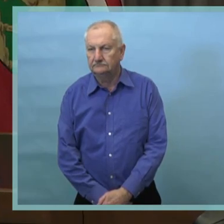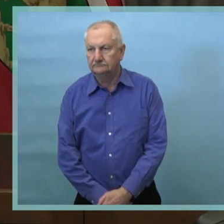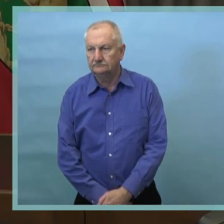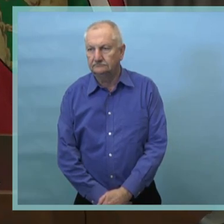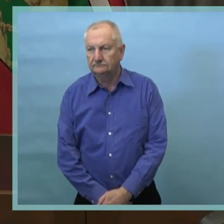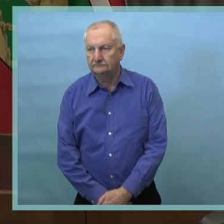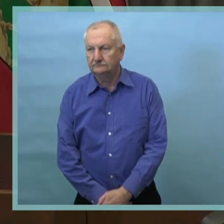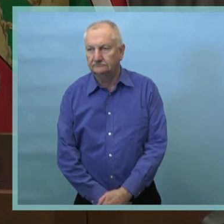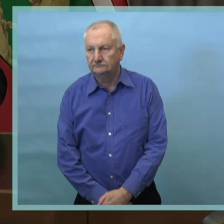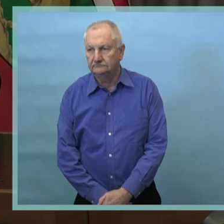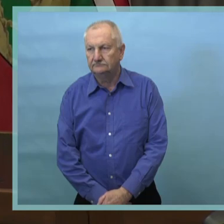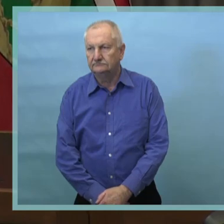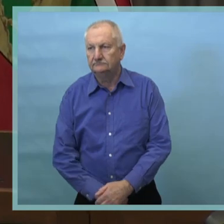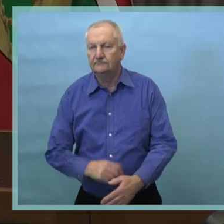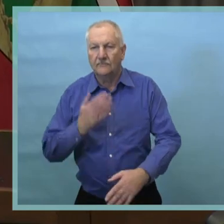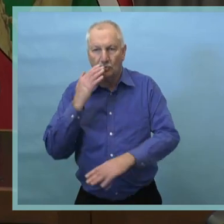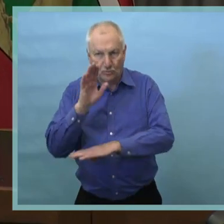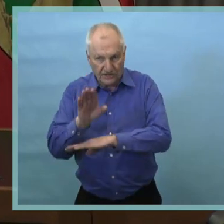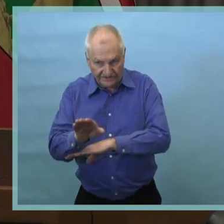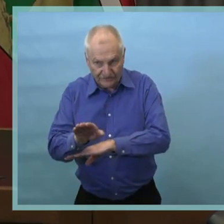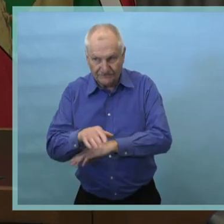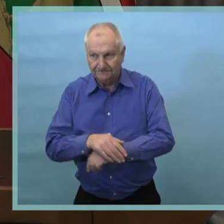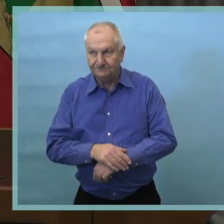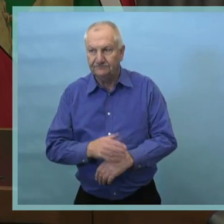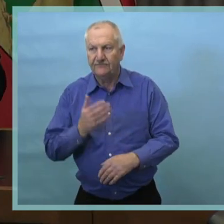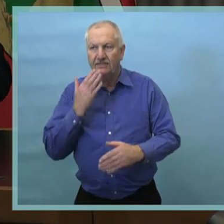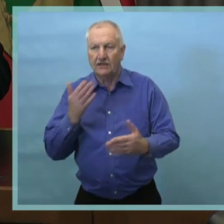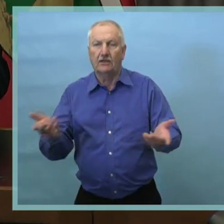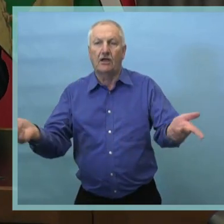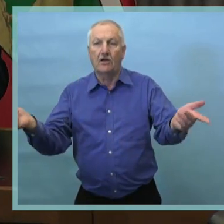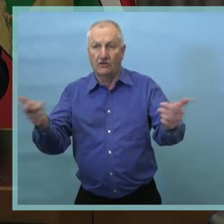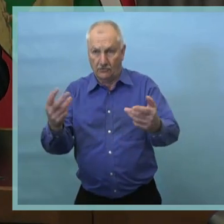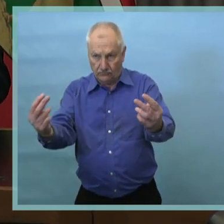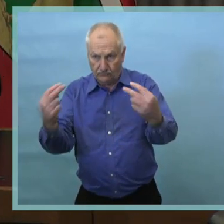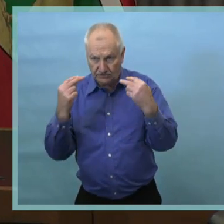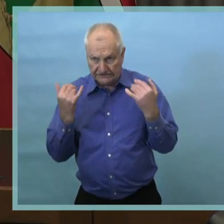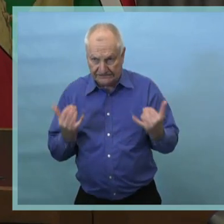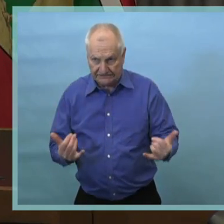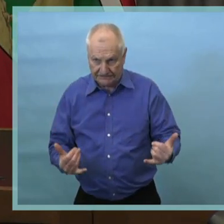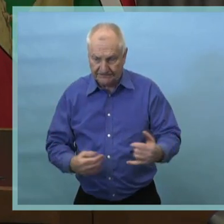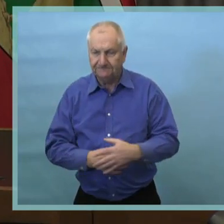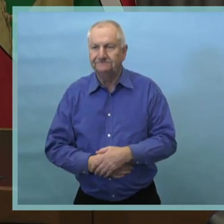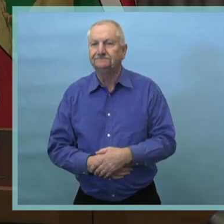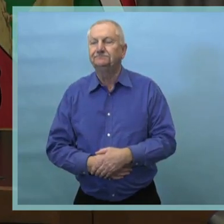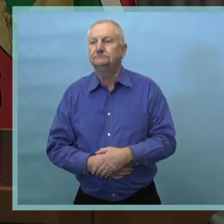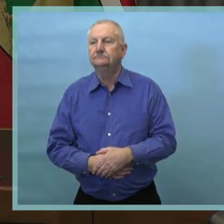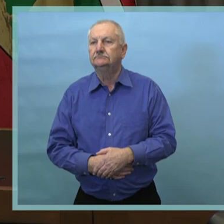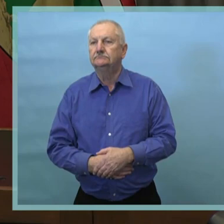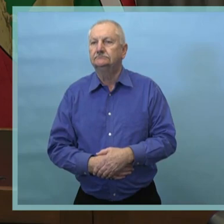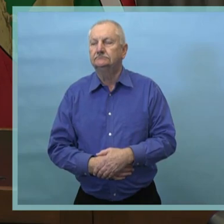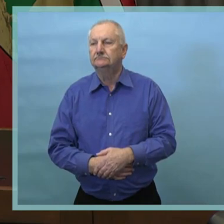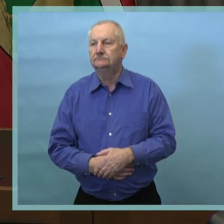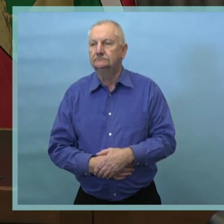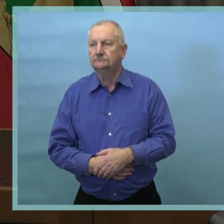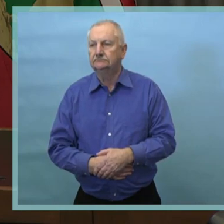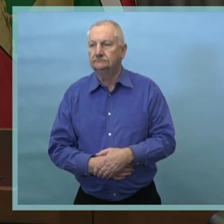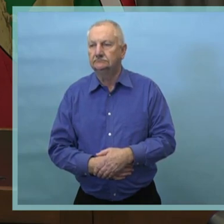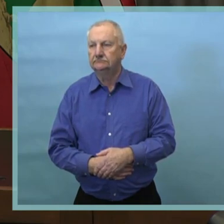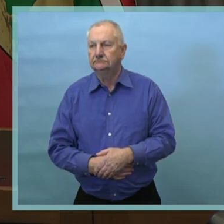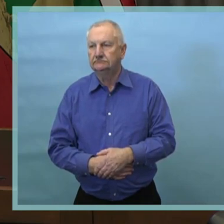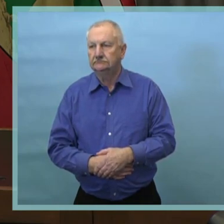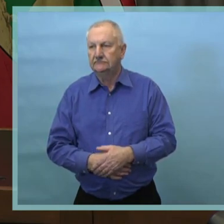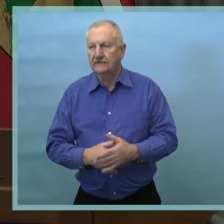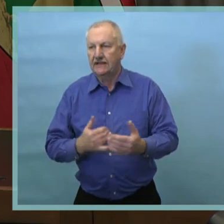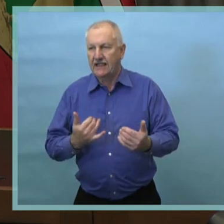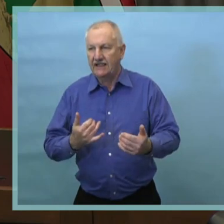Well, good afternoon, and thank you all for joining me today. I want to go through about 10 different points about